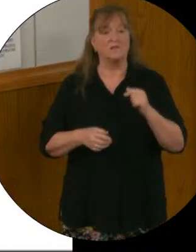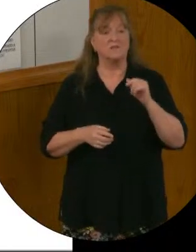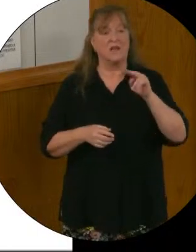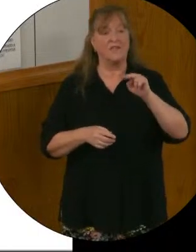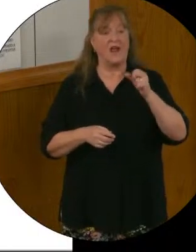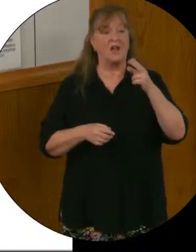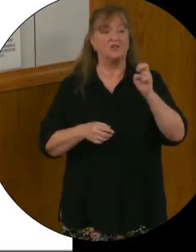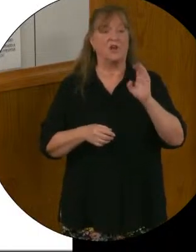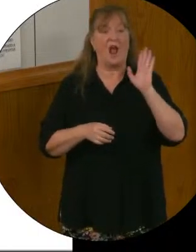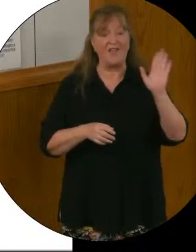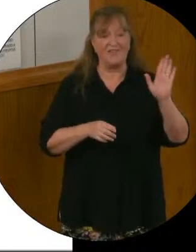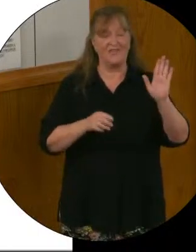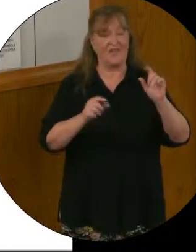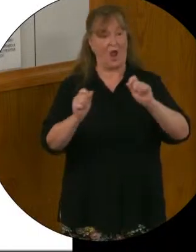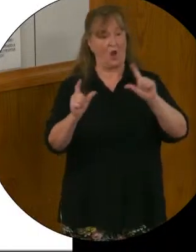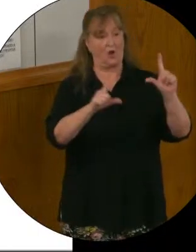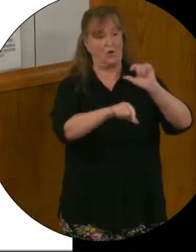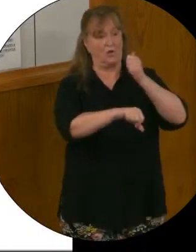NSHE dashboard.